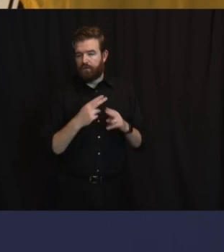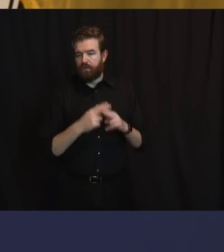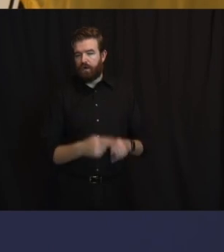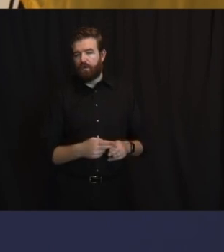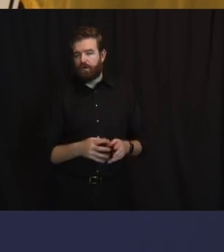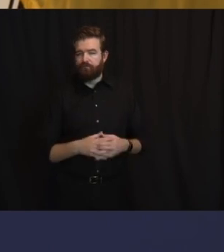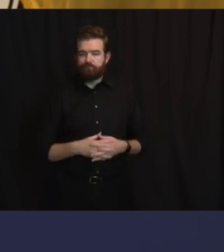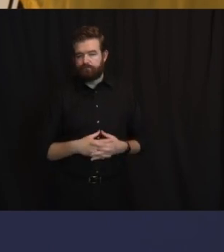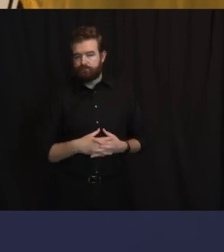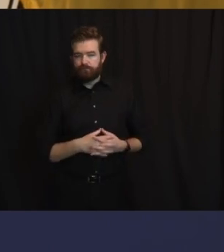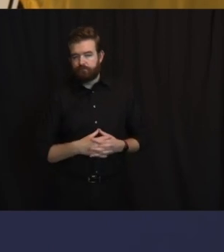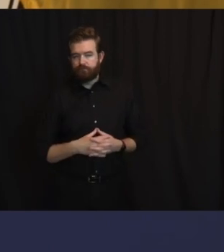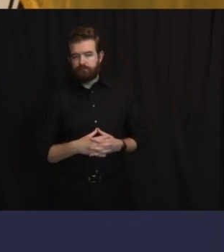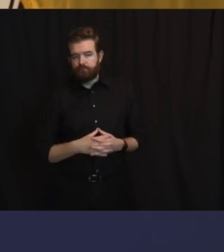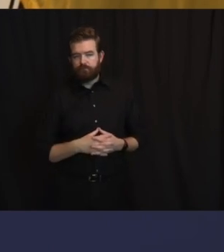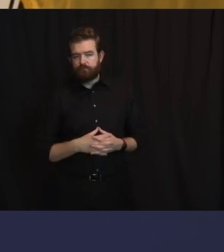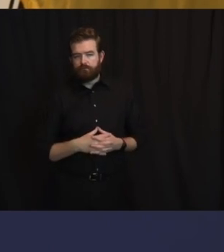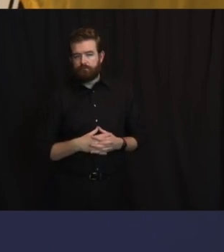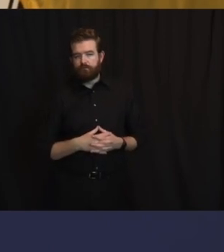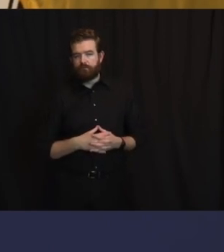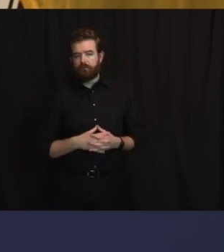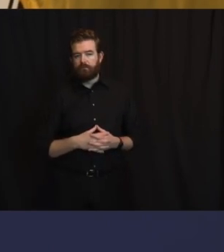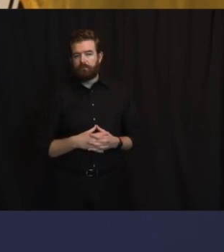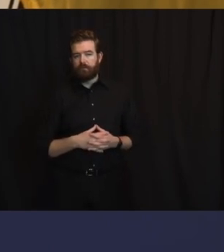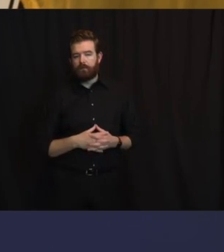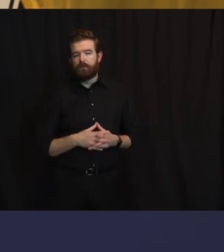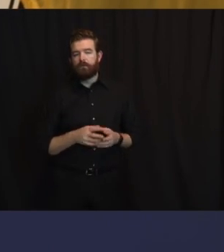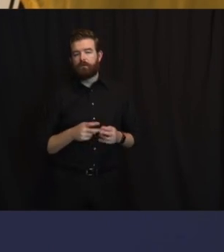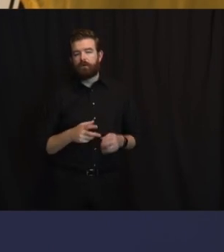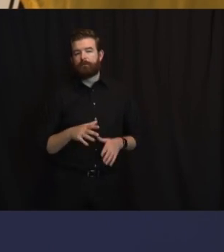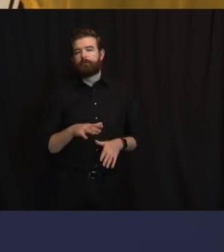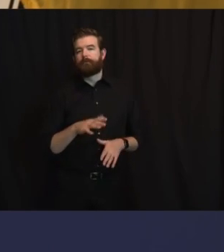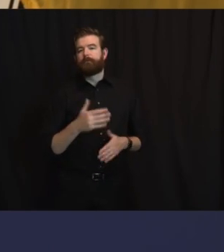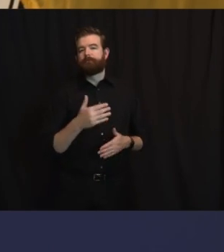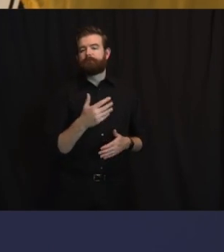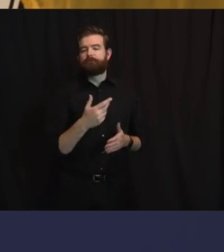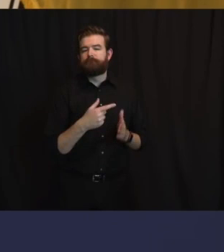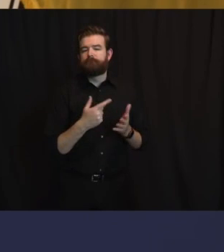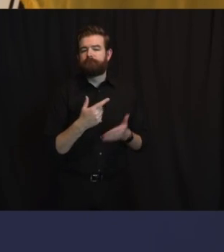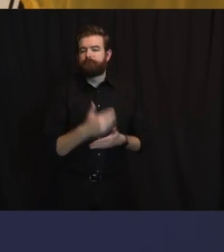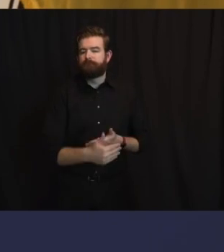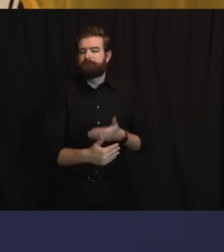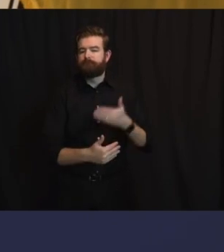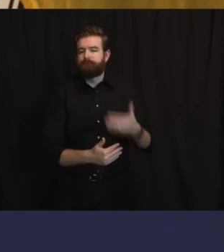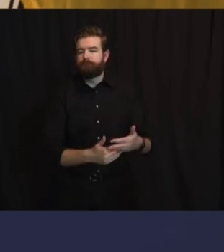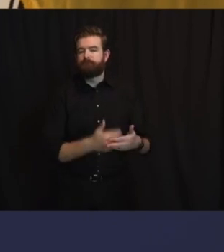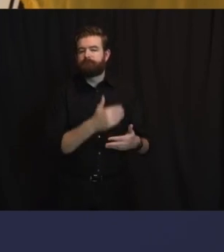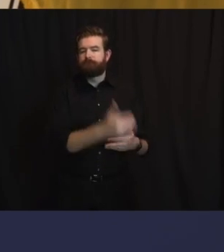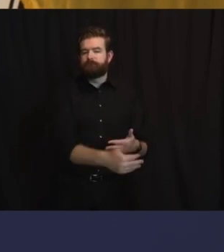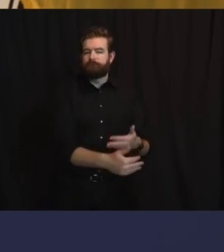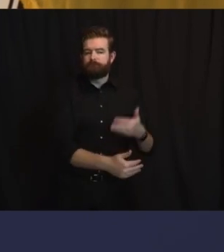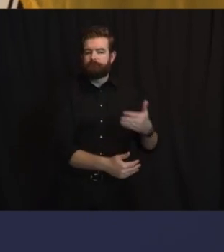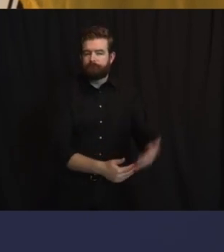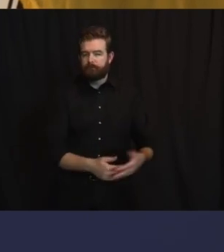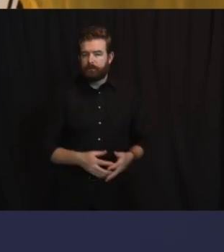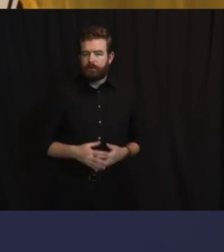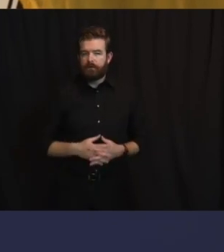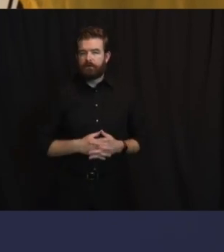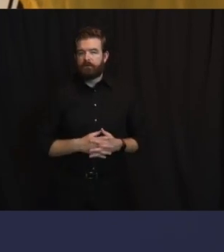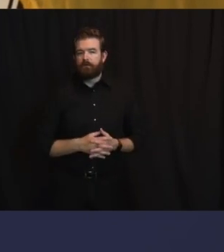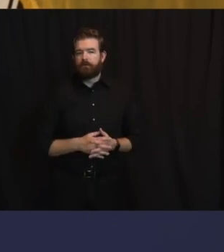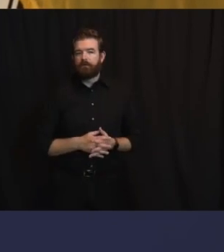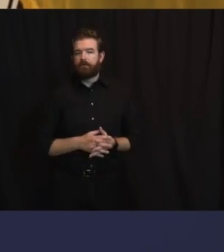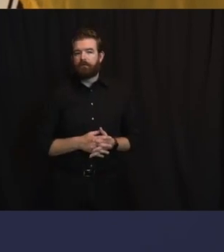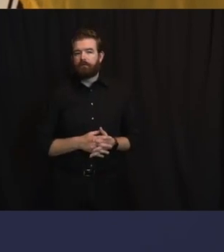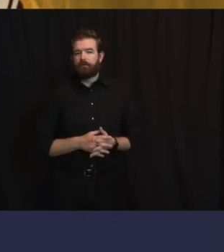steps that we will take as it relates to getting everybody vaccinated and reaching our